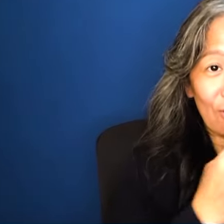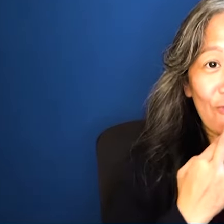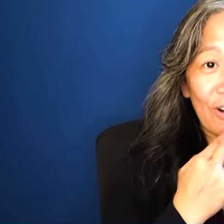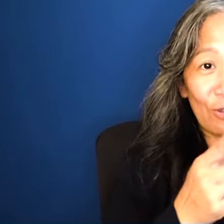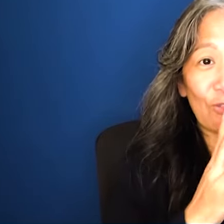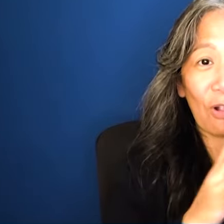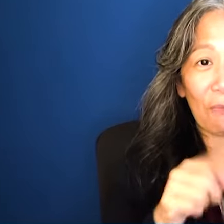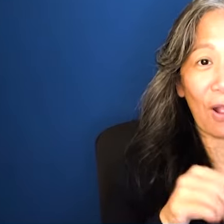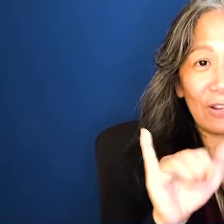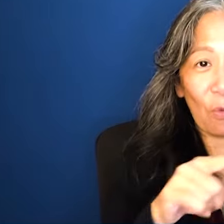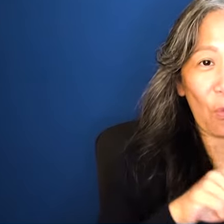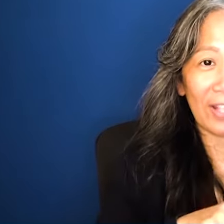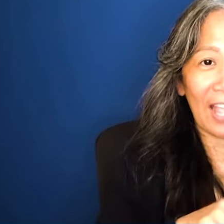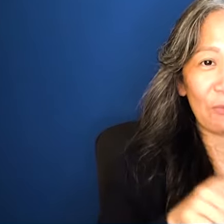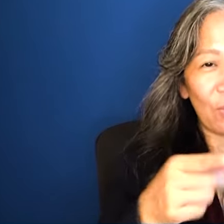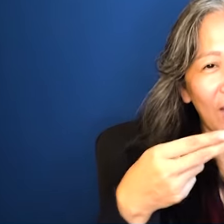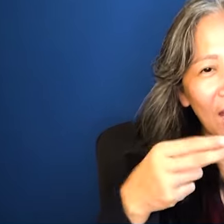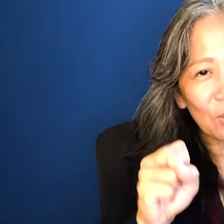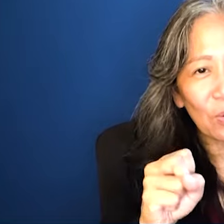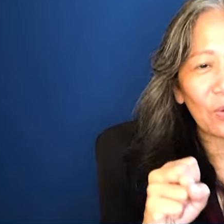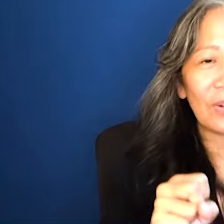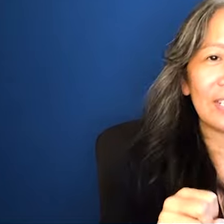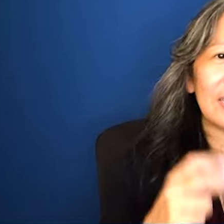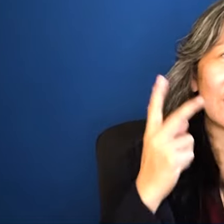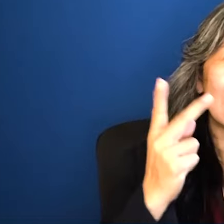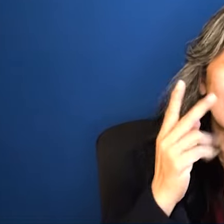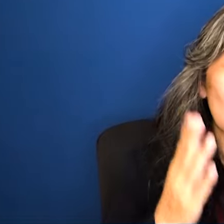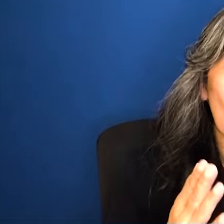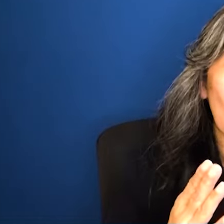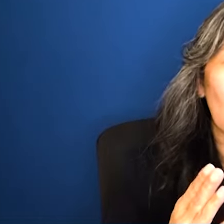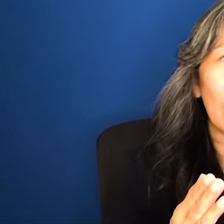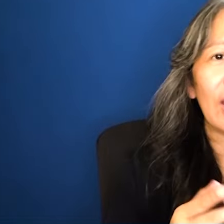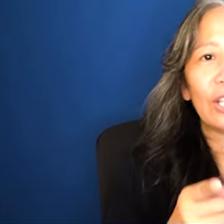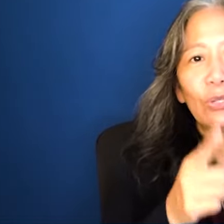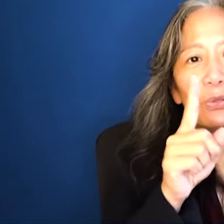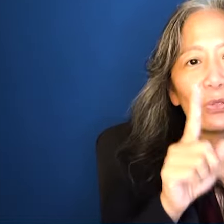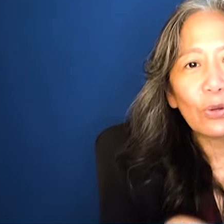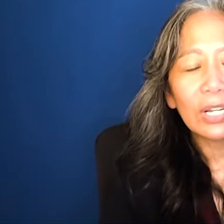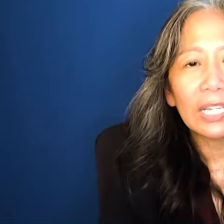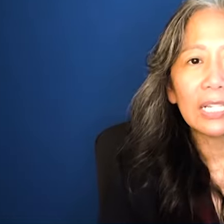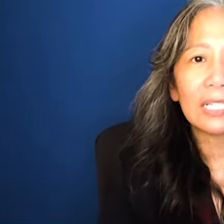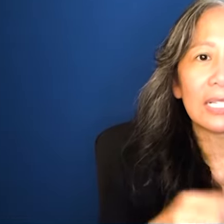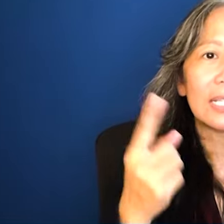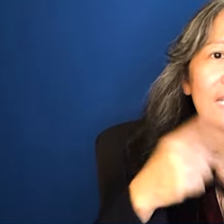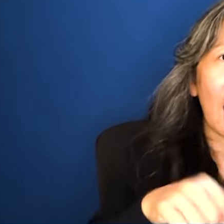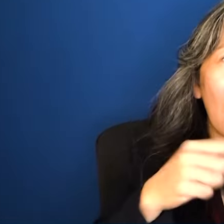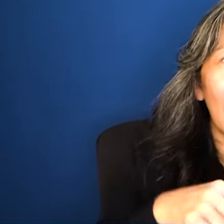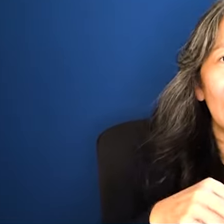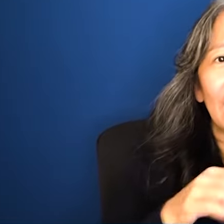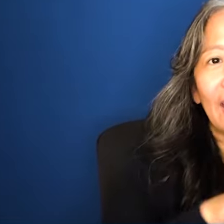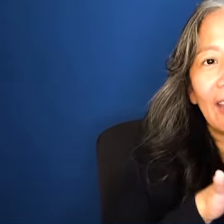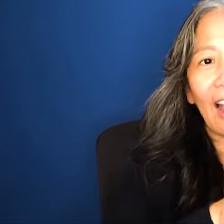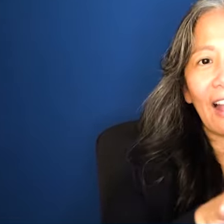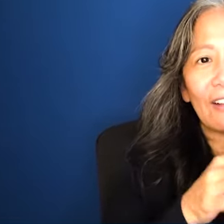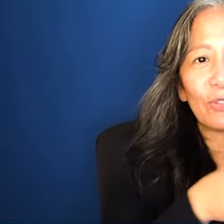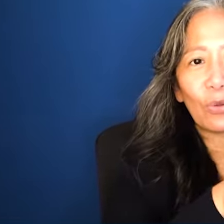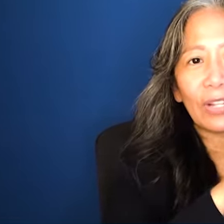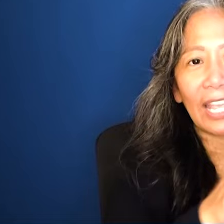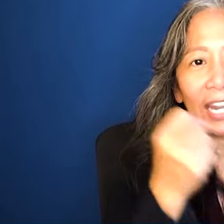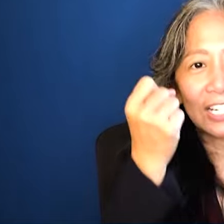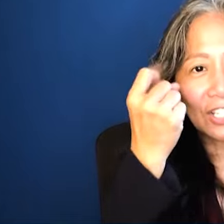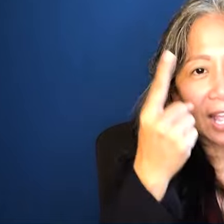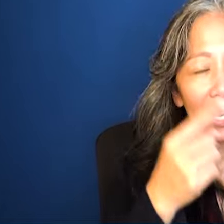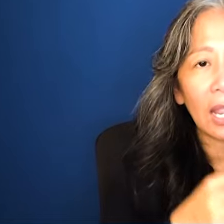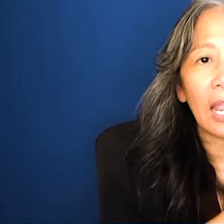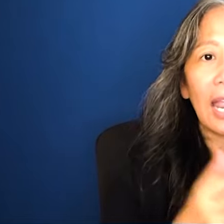when you Brother Ronnie, you talked about that one time you were in high school and there was a guest and you couldn't sign well enough for them